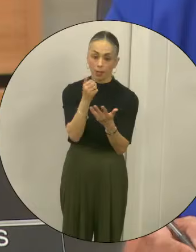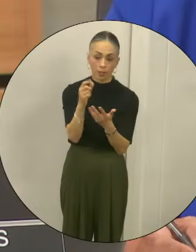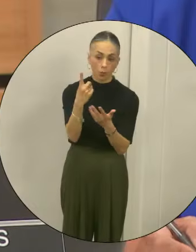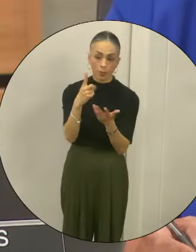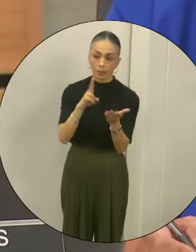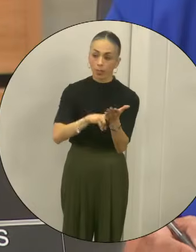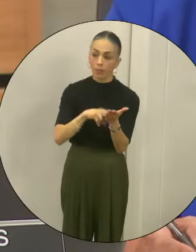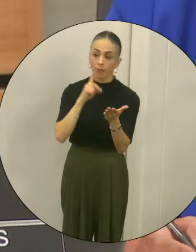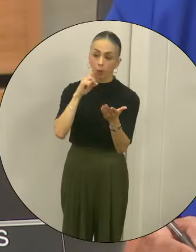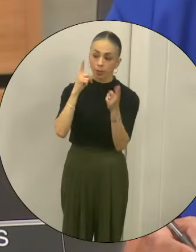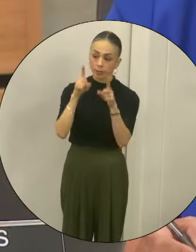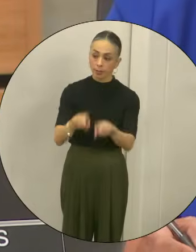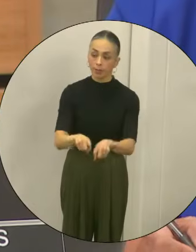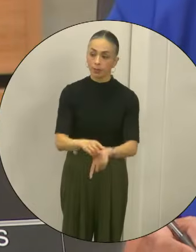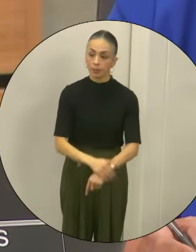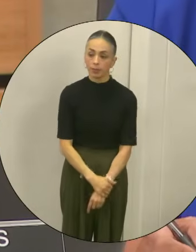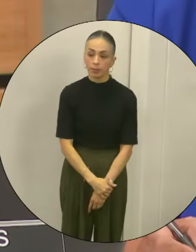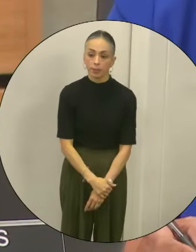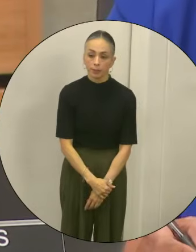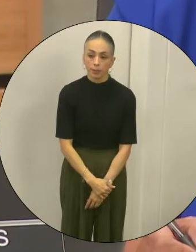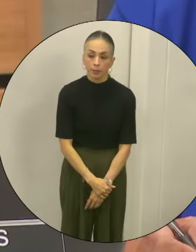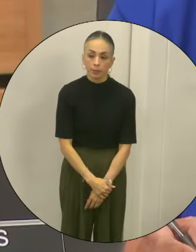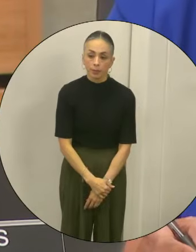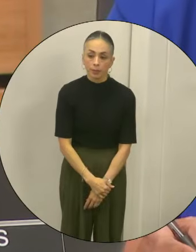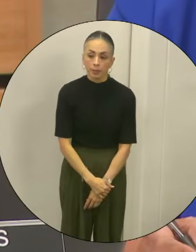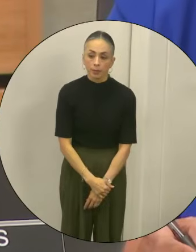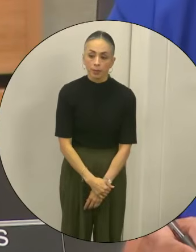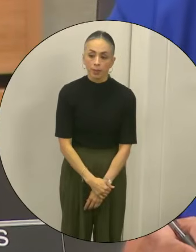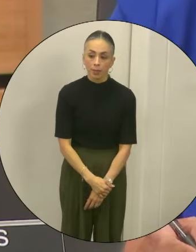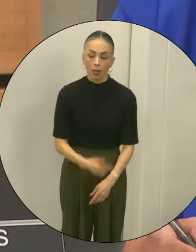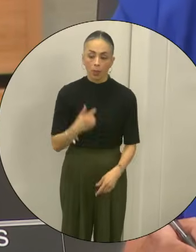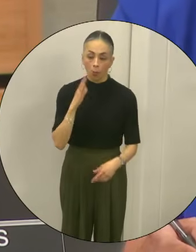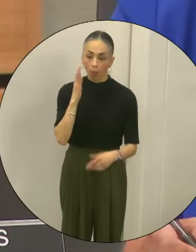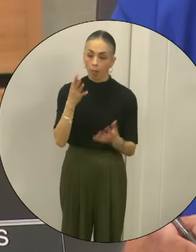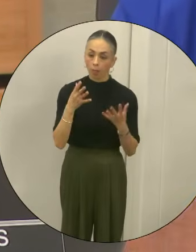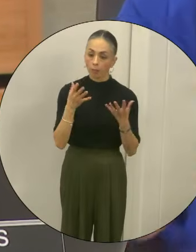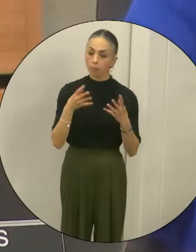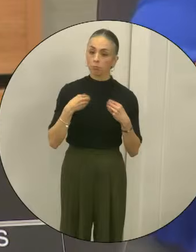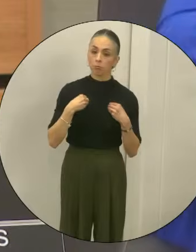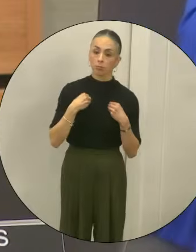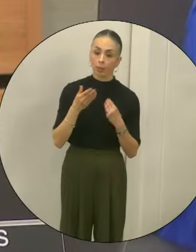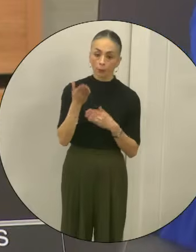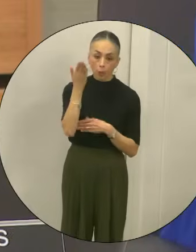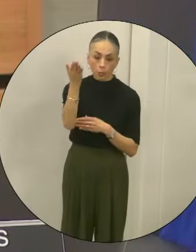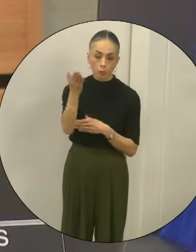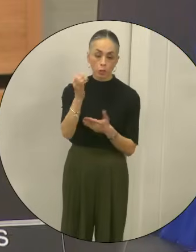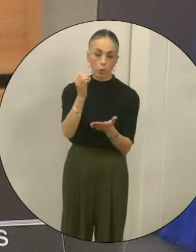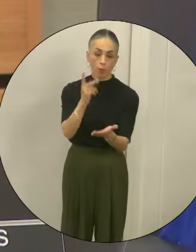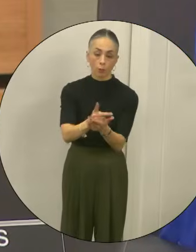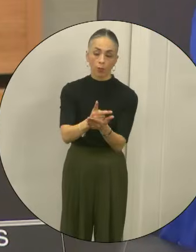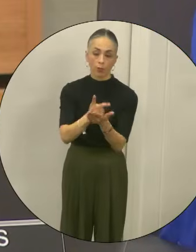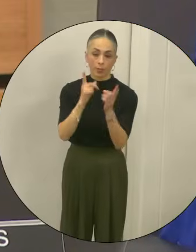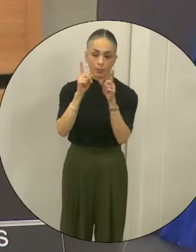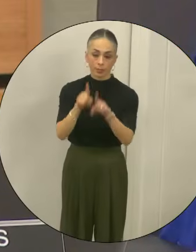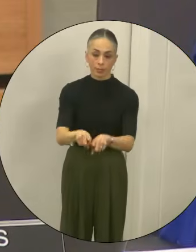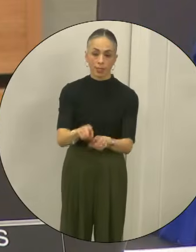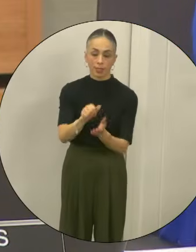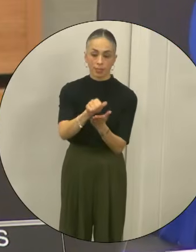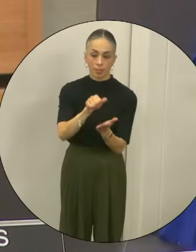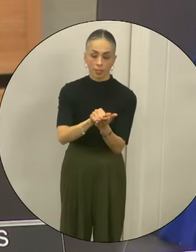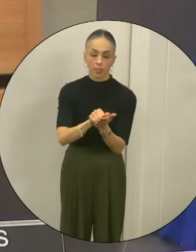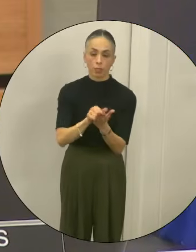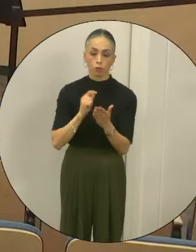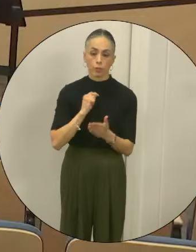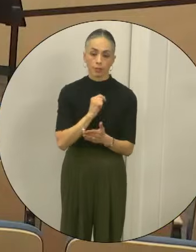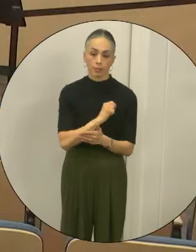signed up for consent? No. Okay, I will entertain a motion to approve the consent agenda. Trustee